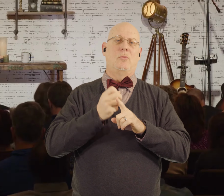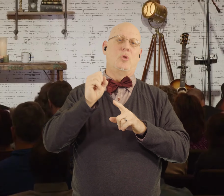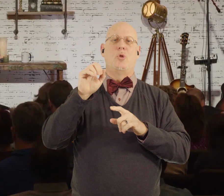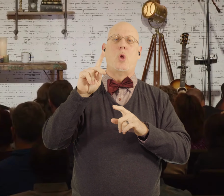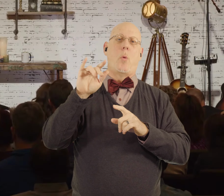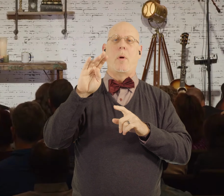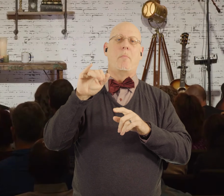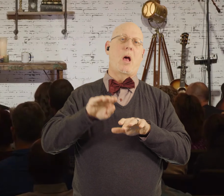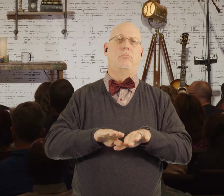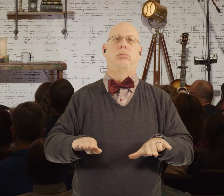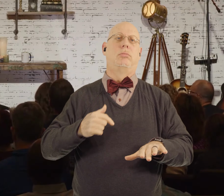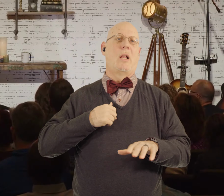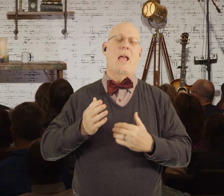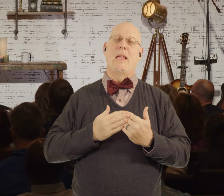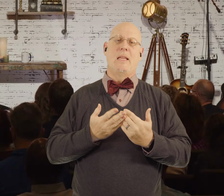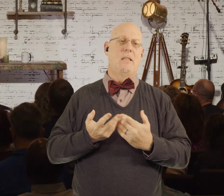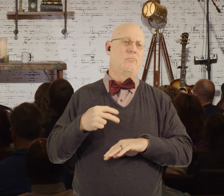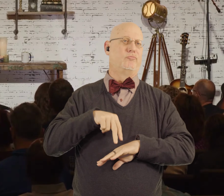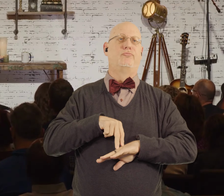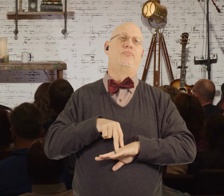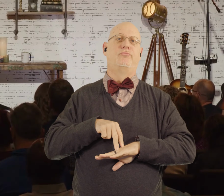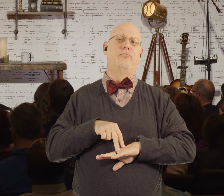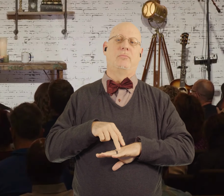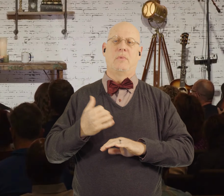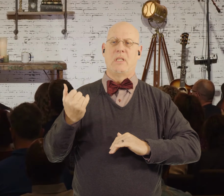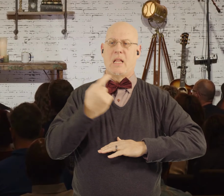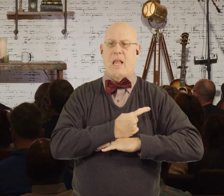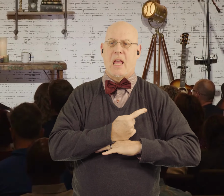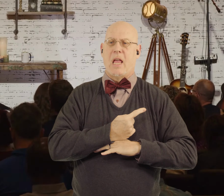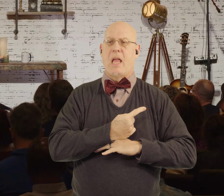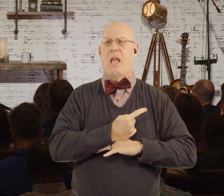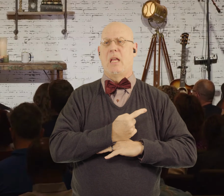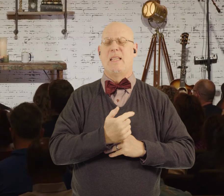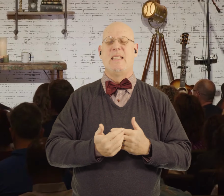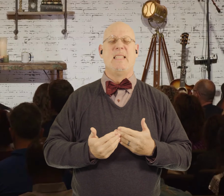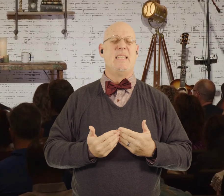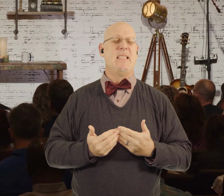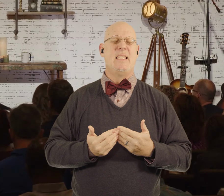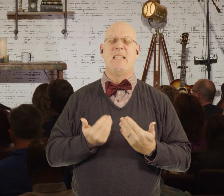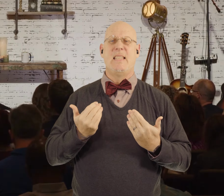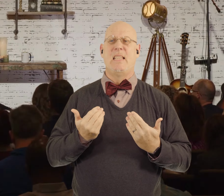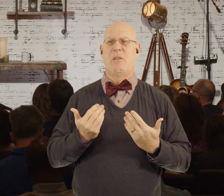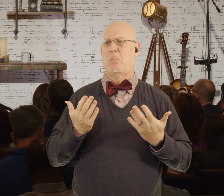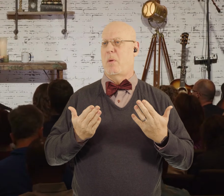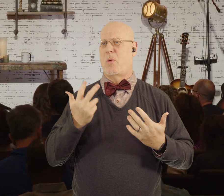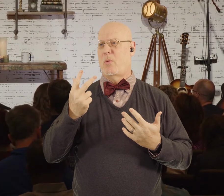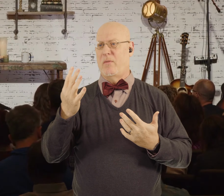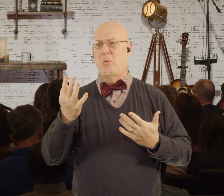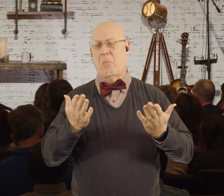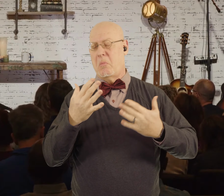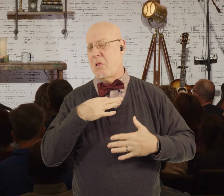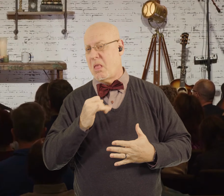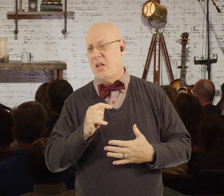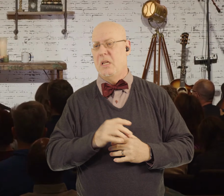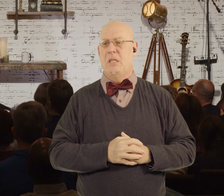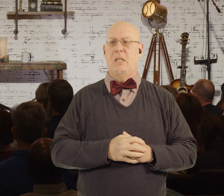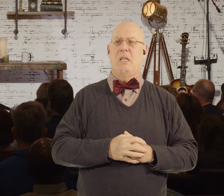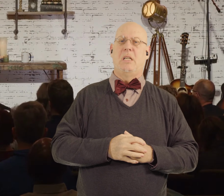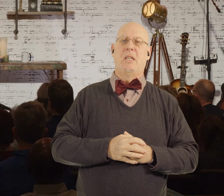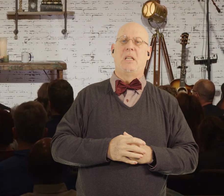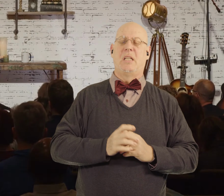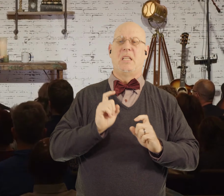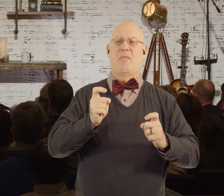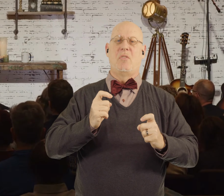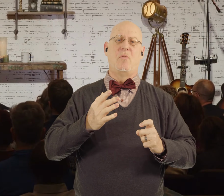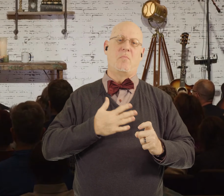their soapbox. And I could easily get up here today and give easily, maybe like three of you would even